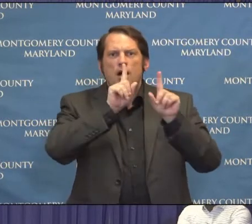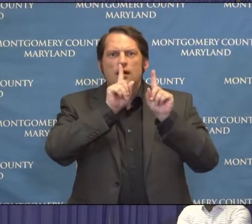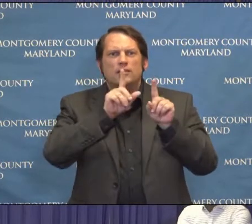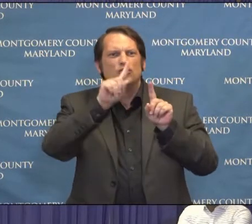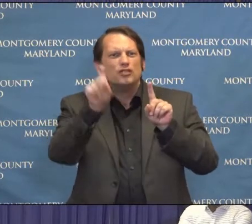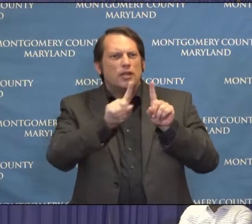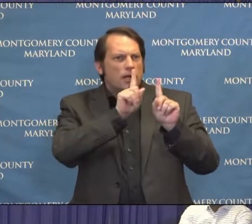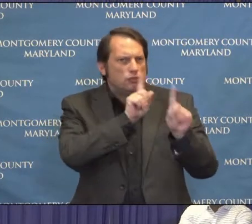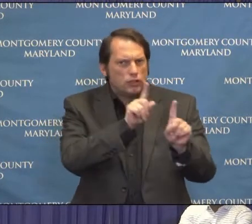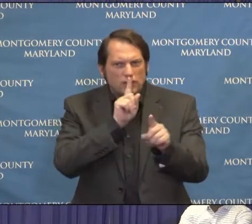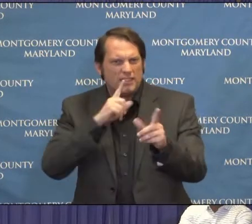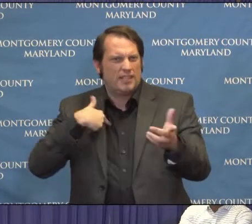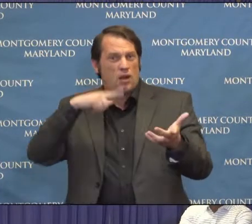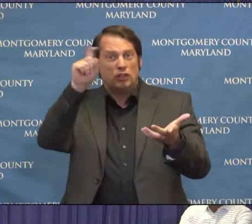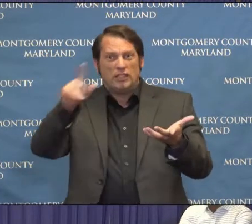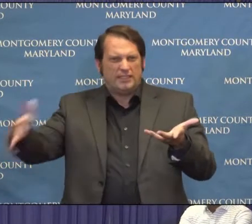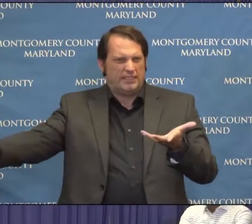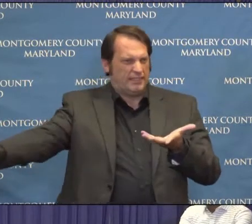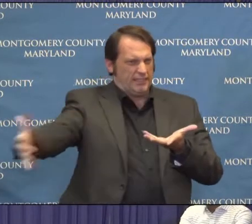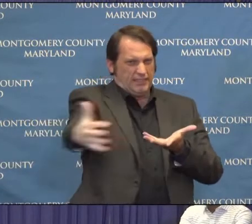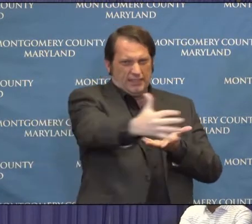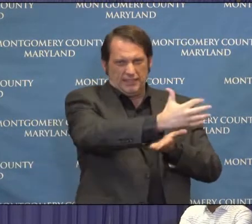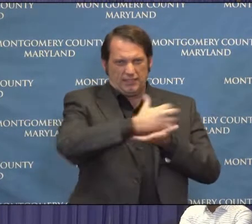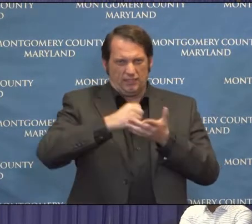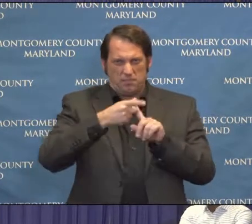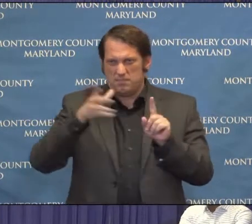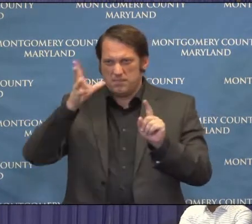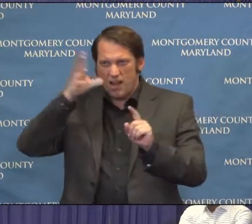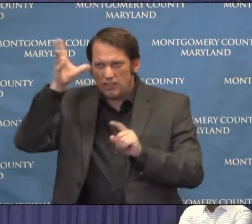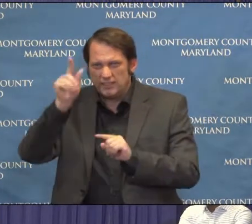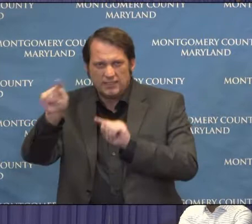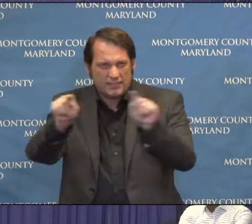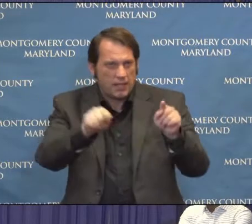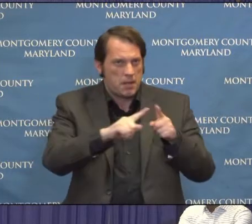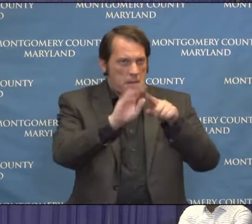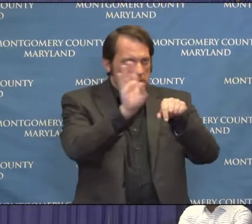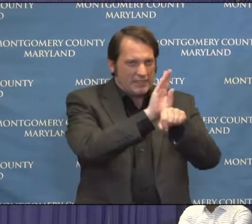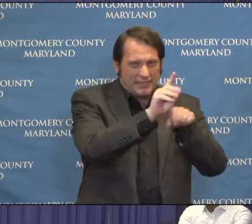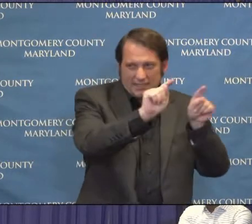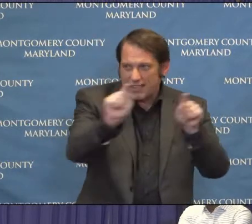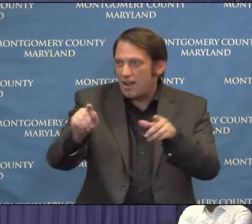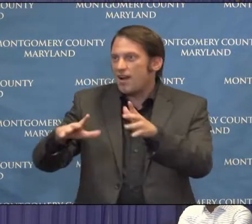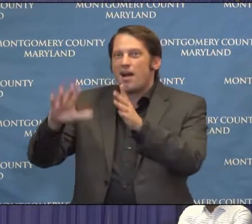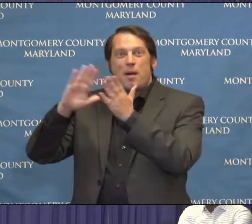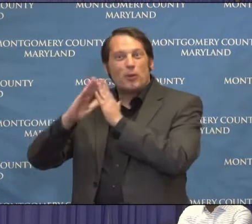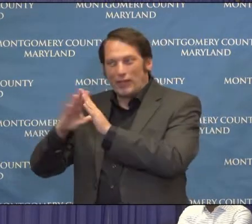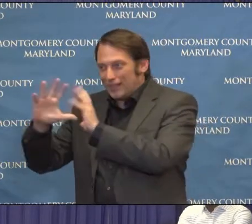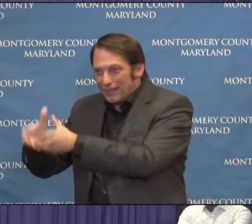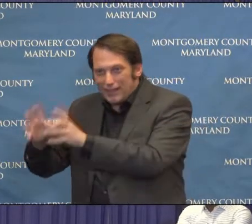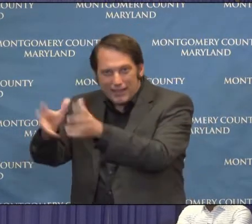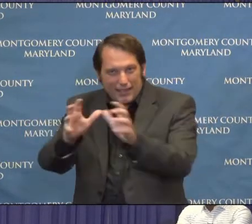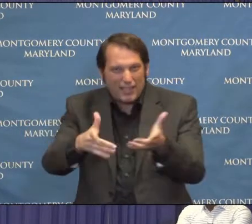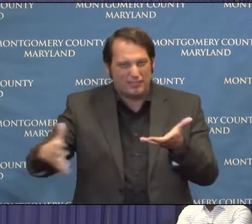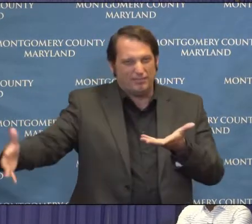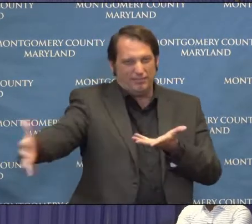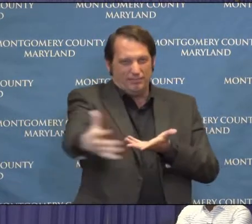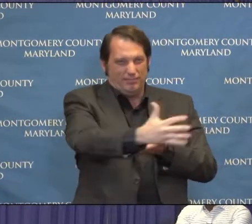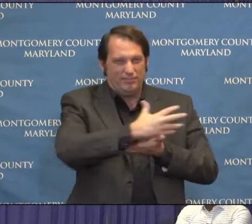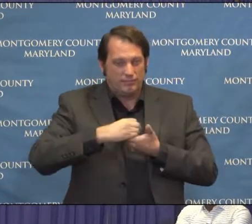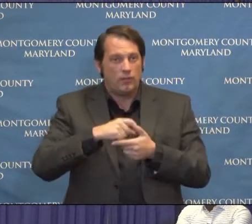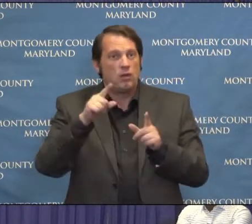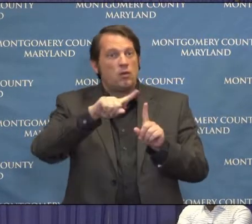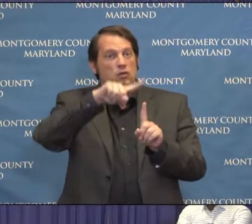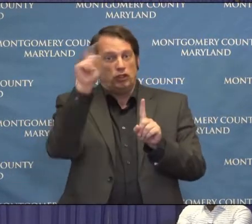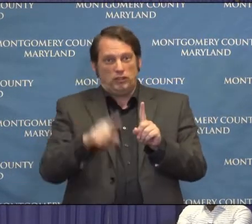parents, businesses, and community groups. The questions we are answering tonight have come from people like you